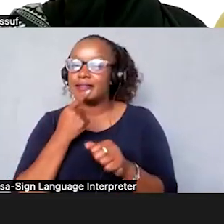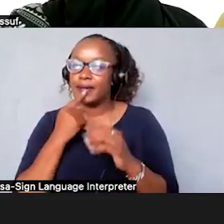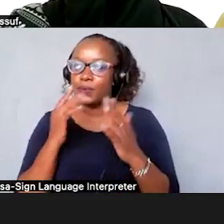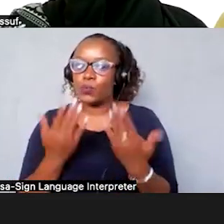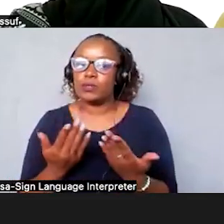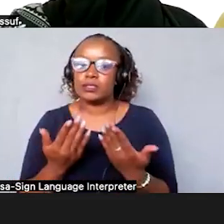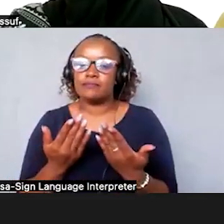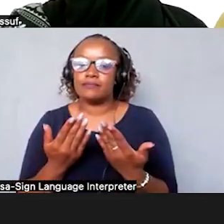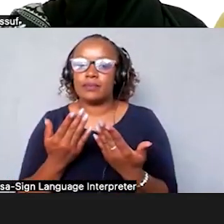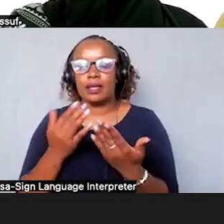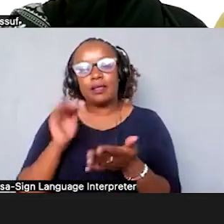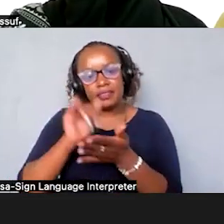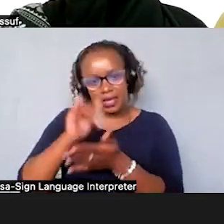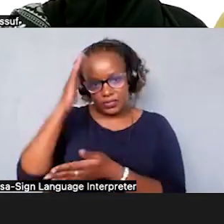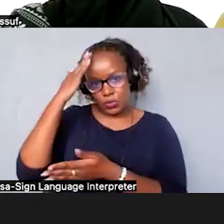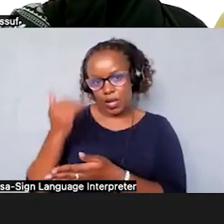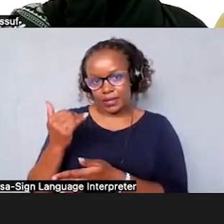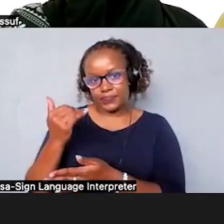that is why survivors